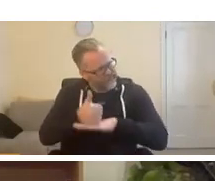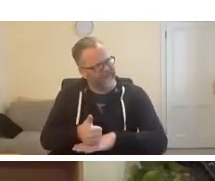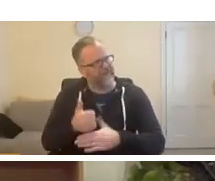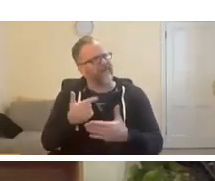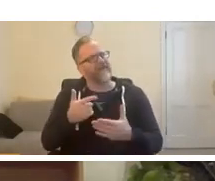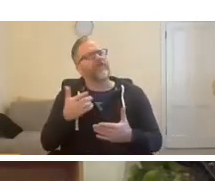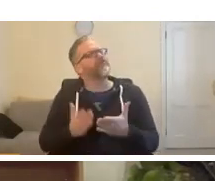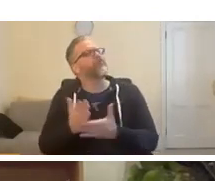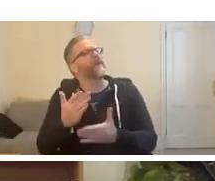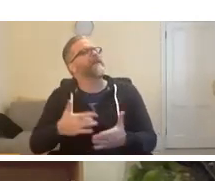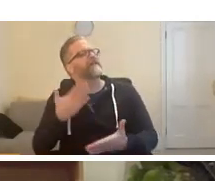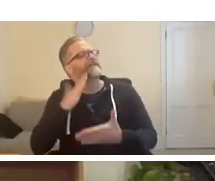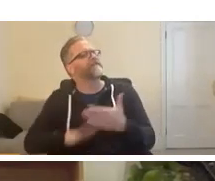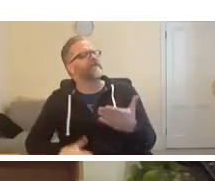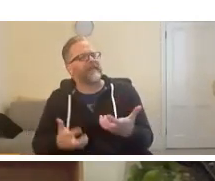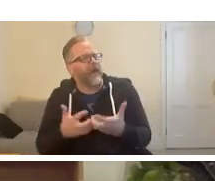lived experience.